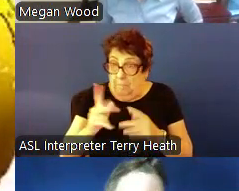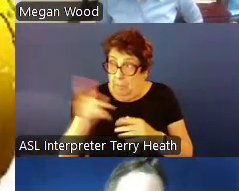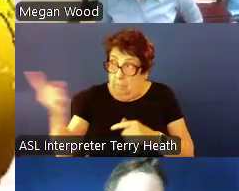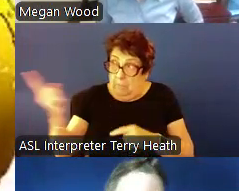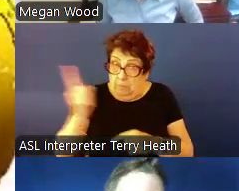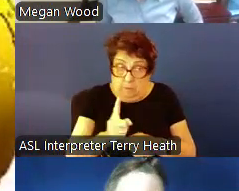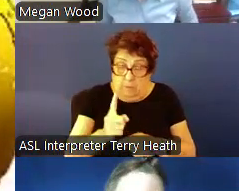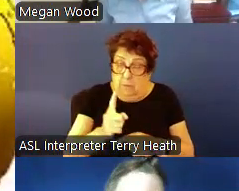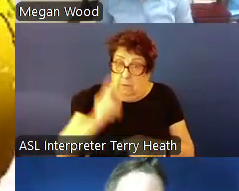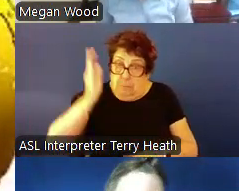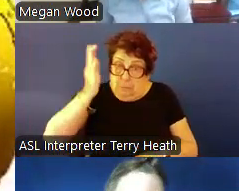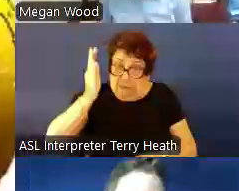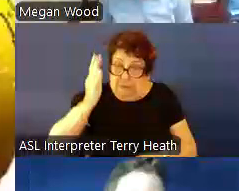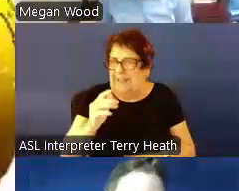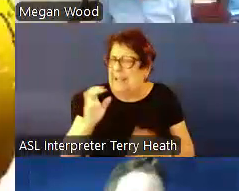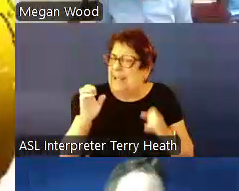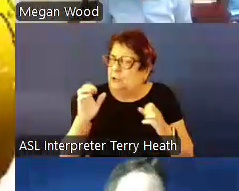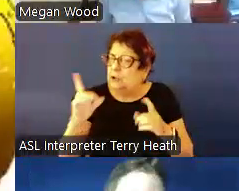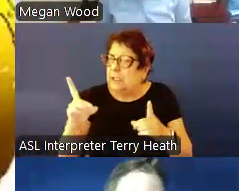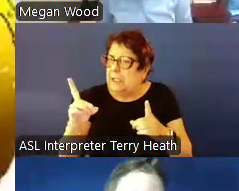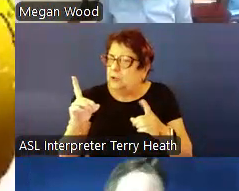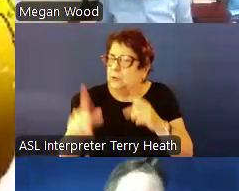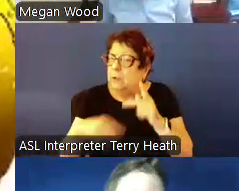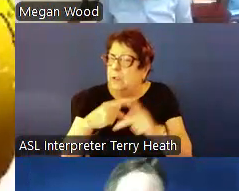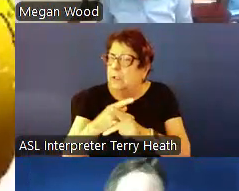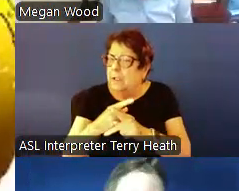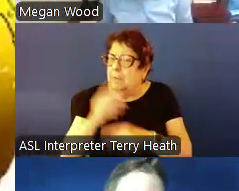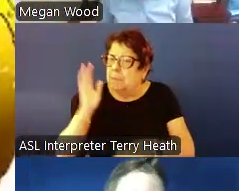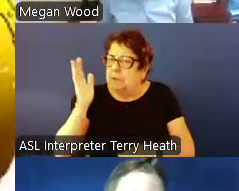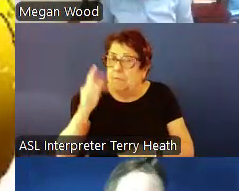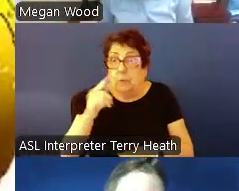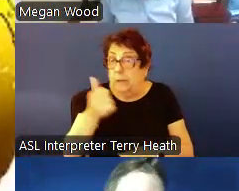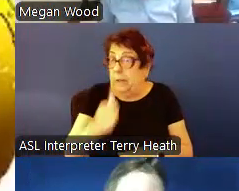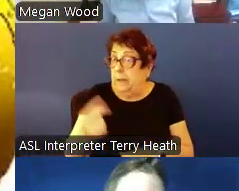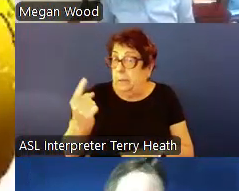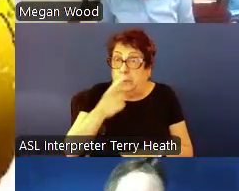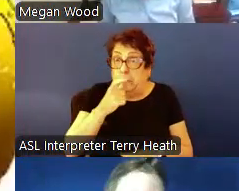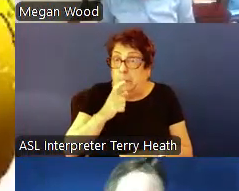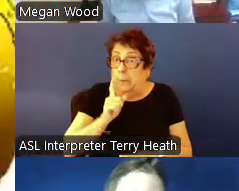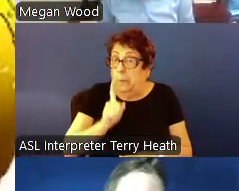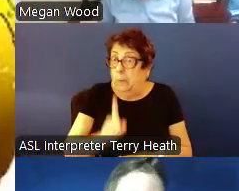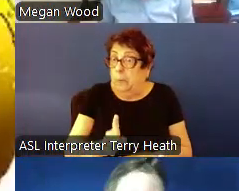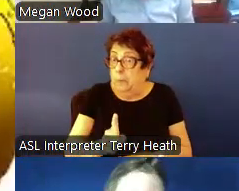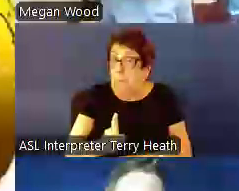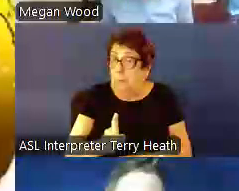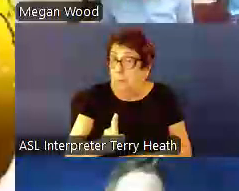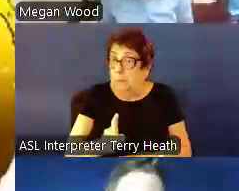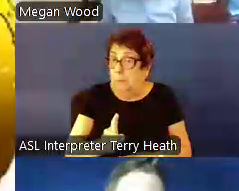nature to anyone who attends. And so in that way, we all